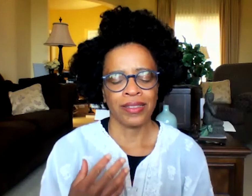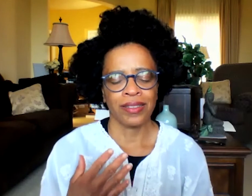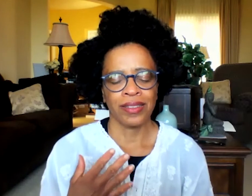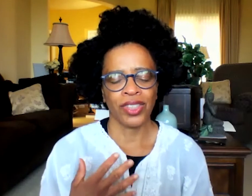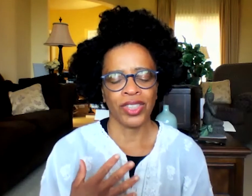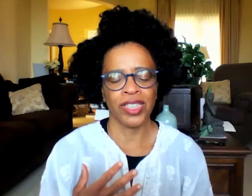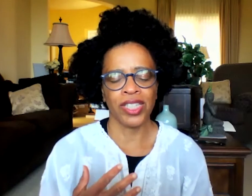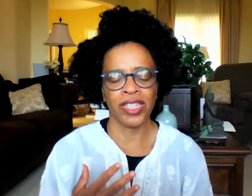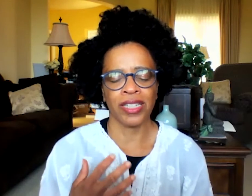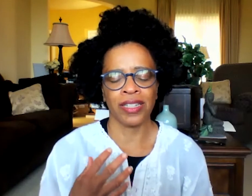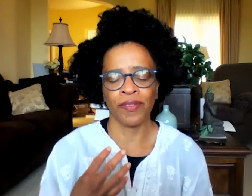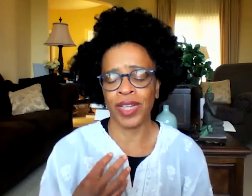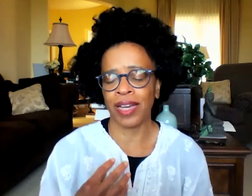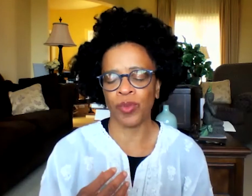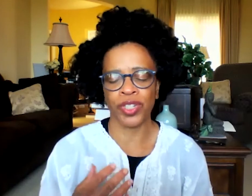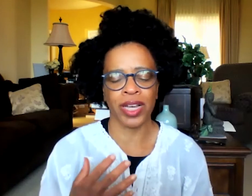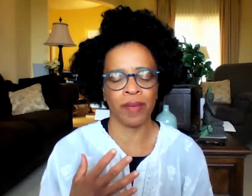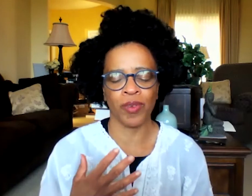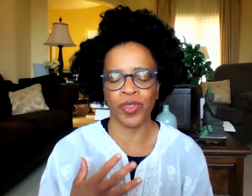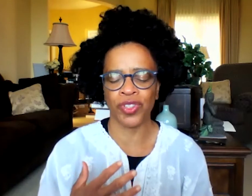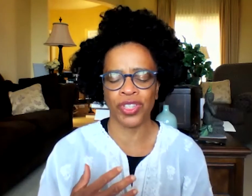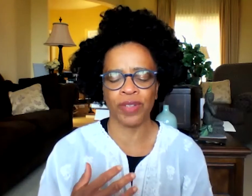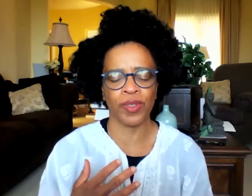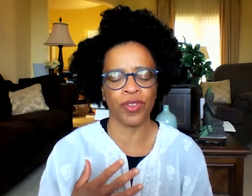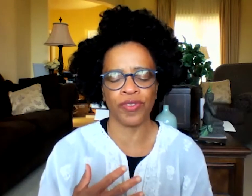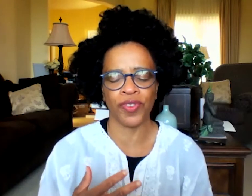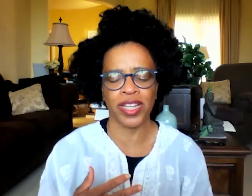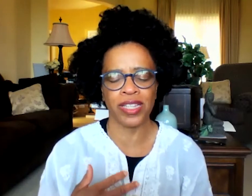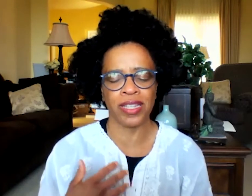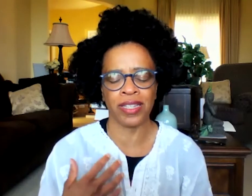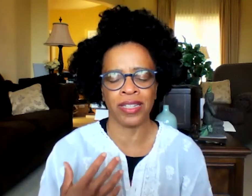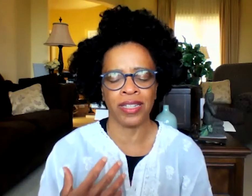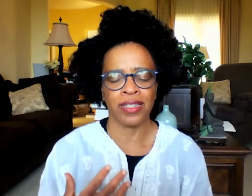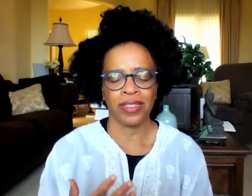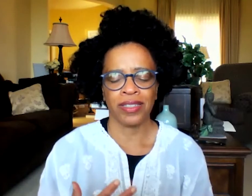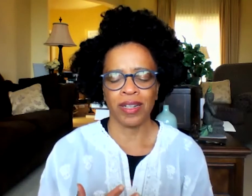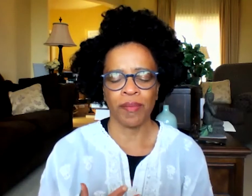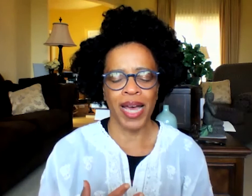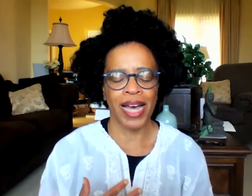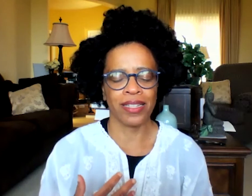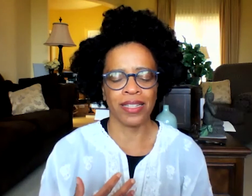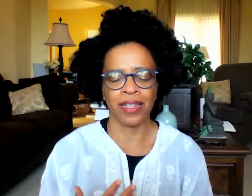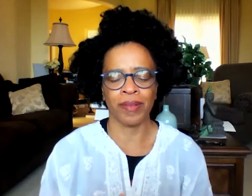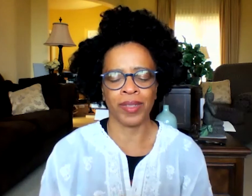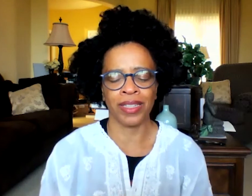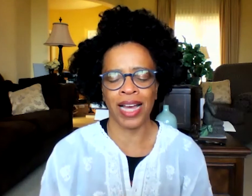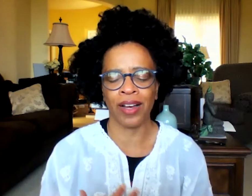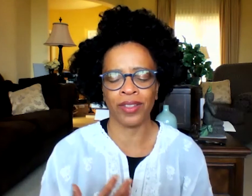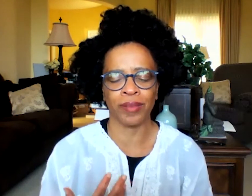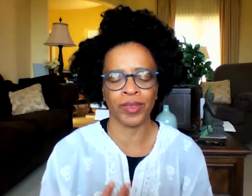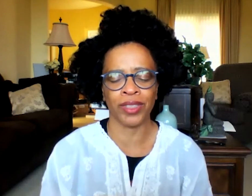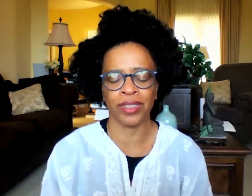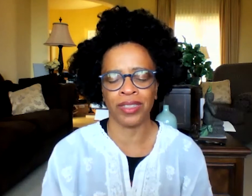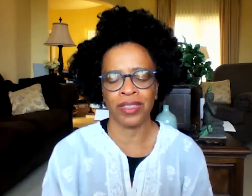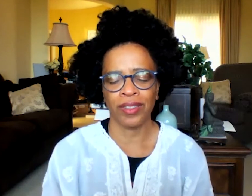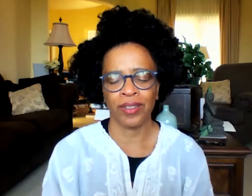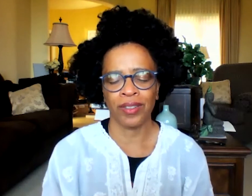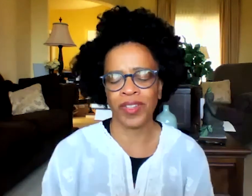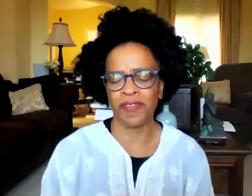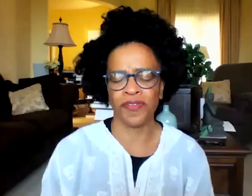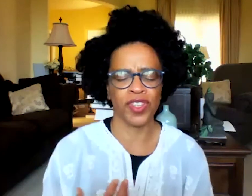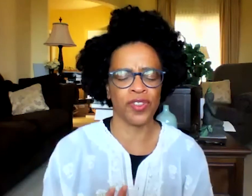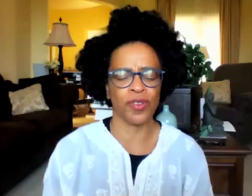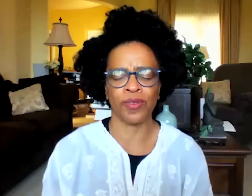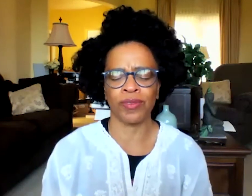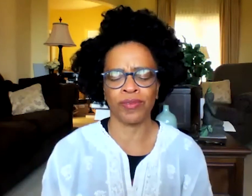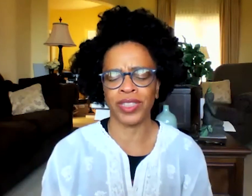Again, just sensing, and if we had more time, we would just sit with those phrases and come back to them and allow them to, whether